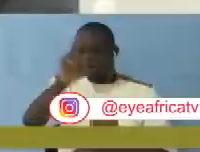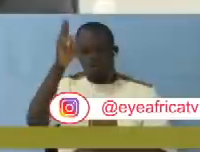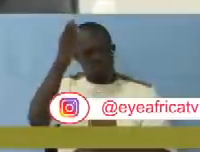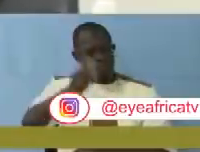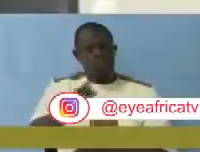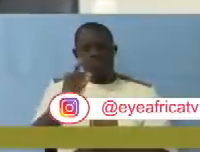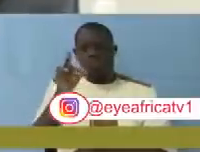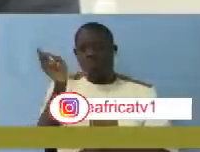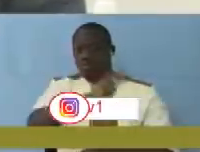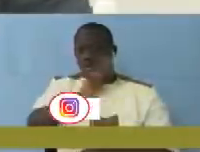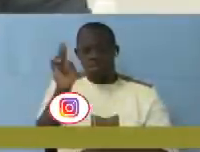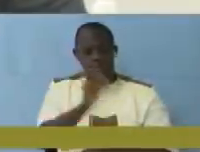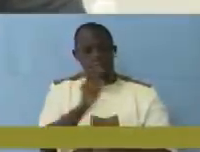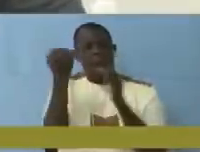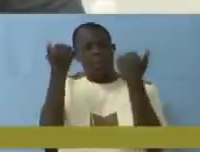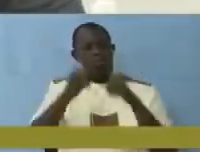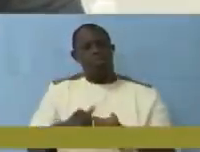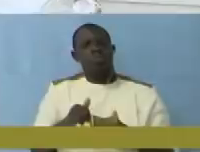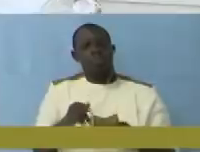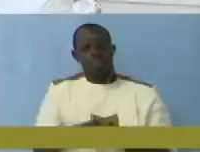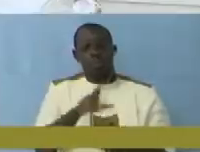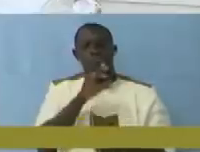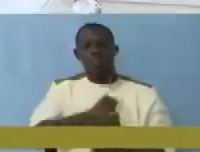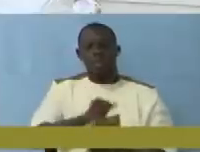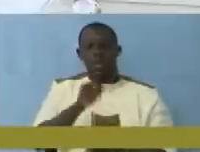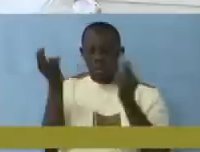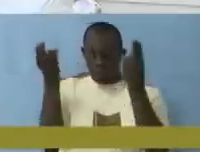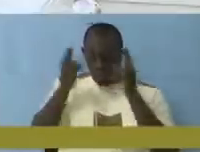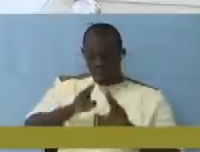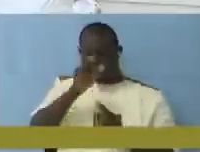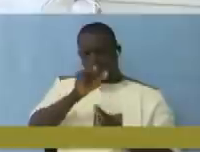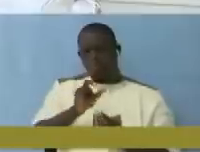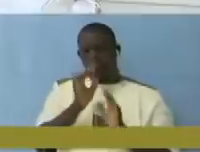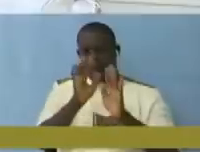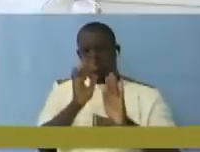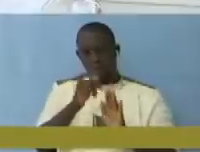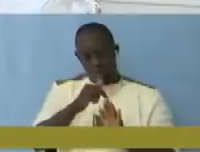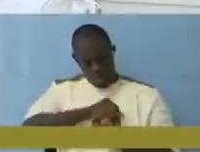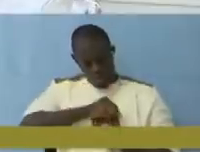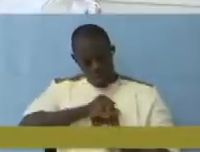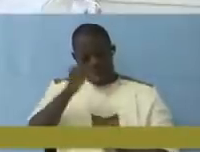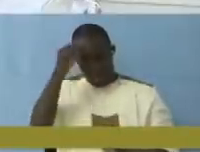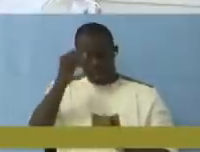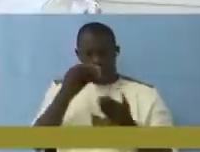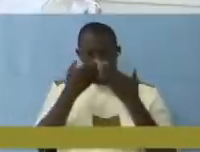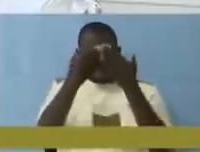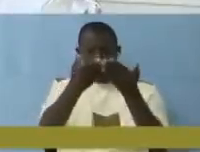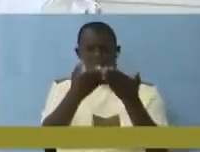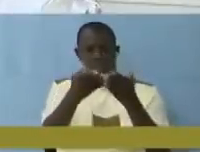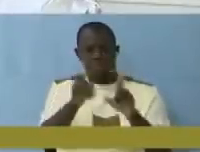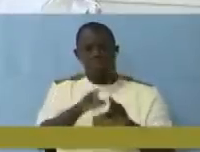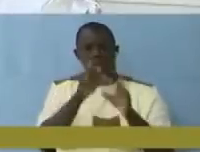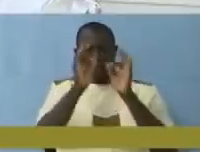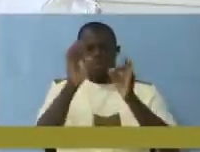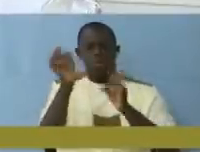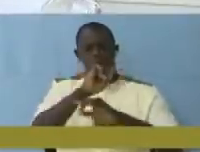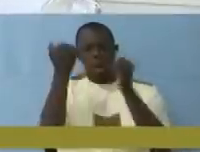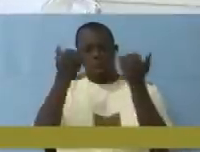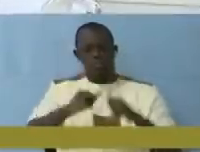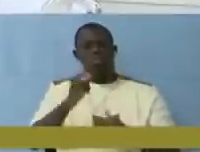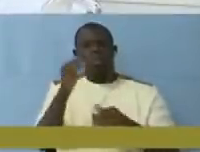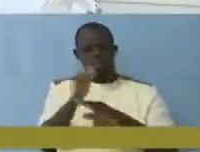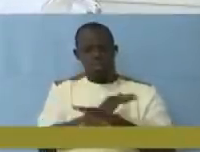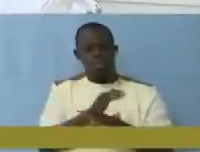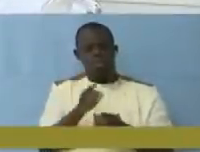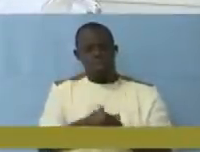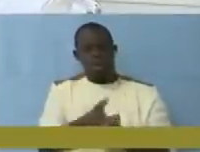Counsel, that is not the case. I'm giving my version. Counsel, sir. You are giving your testimony. Yes, please. Allow me to